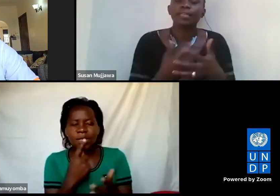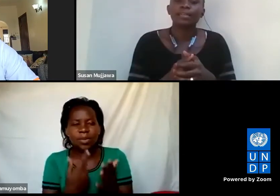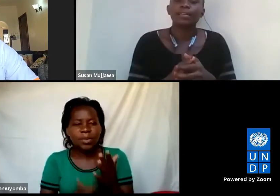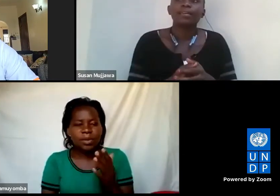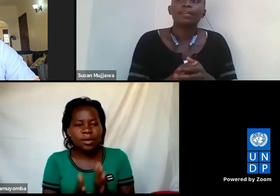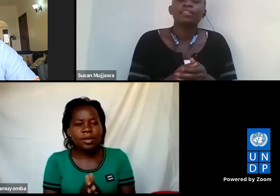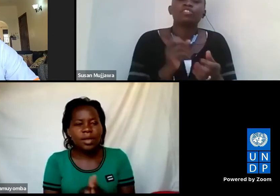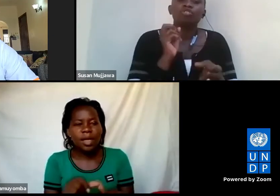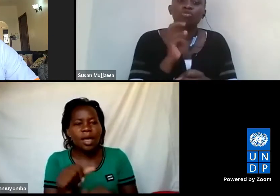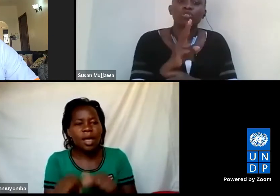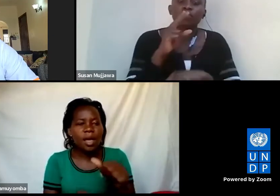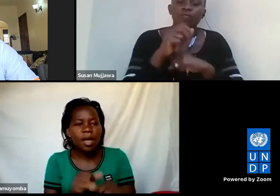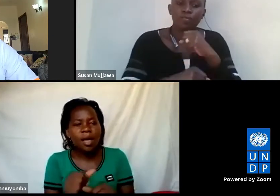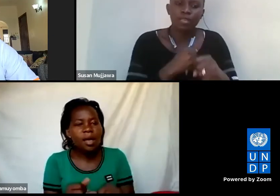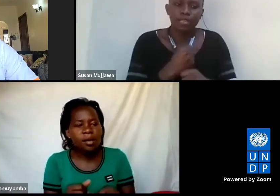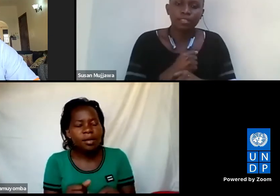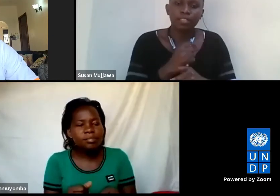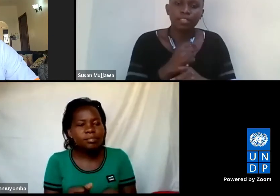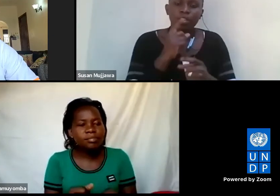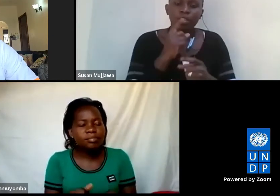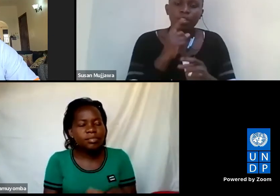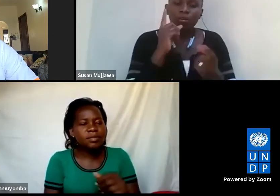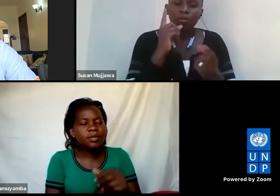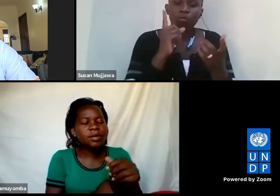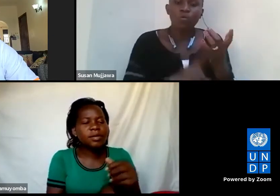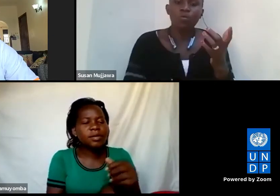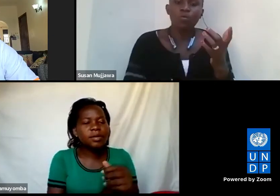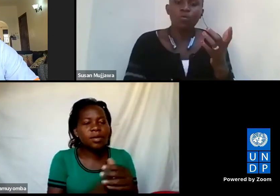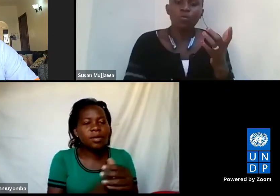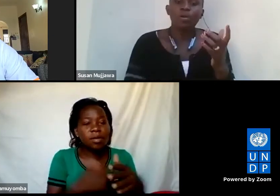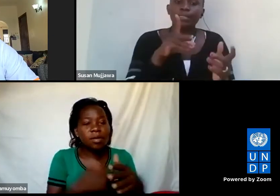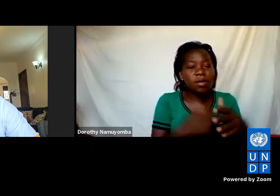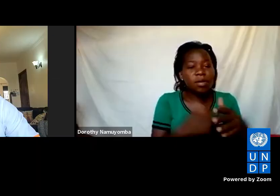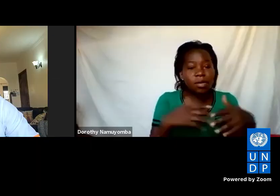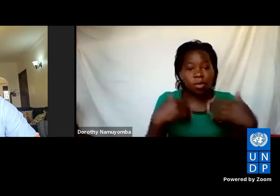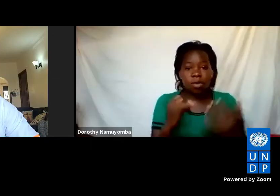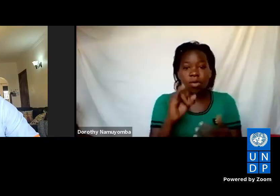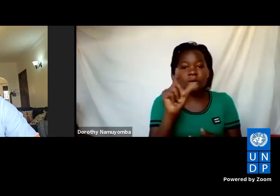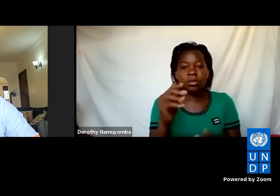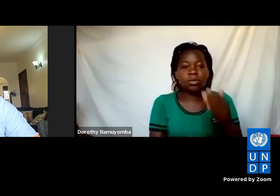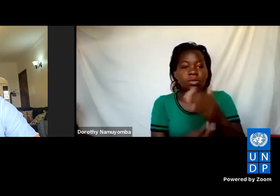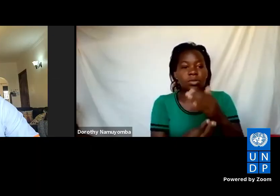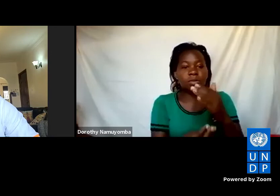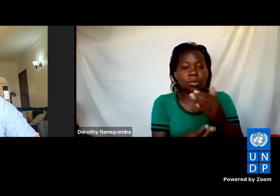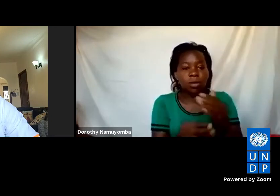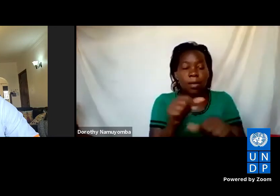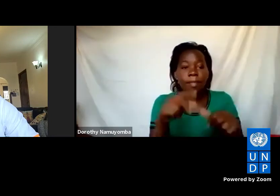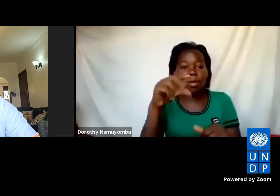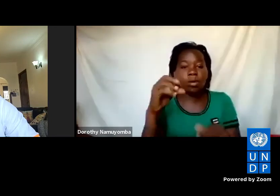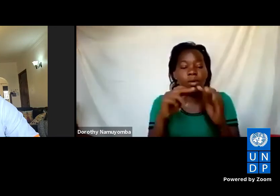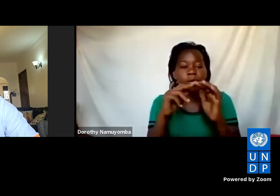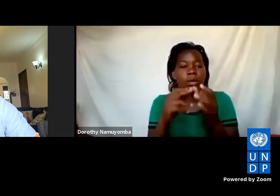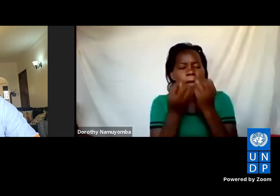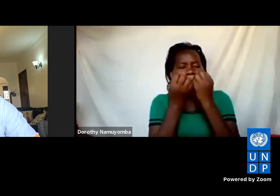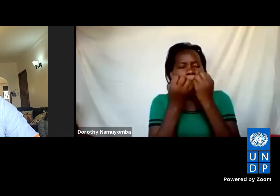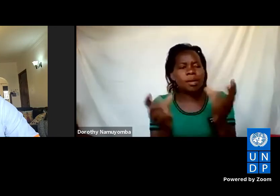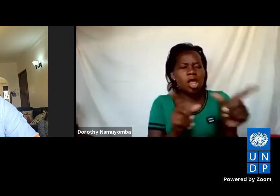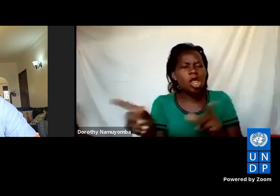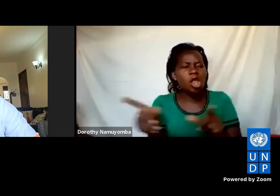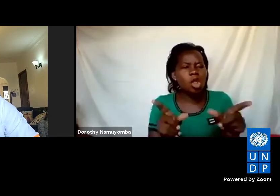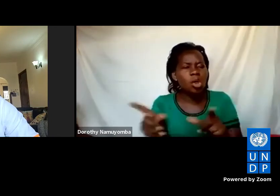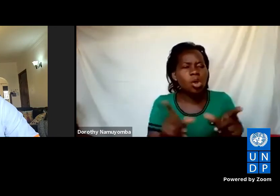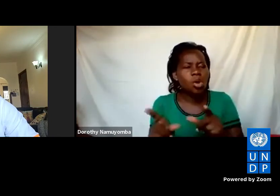years, on what Daniel has just to add on to going to Google, there are a number of local agencies, both government